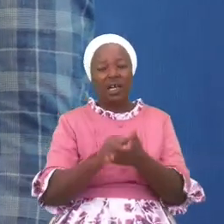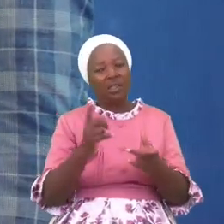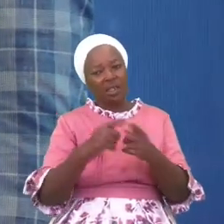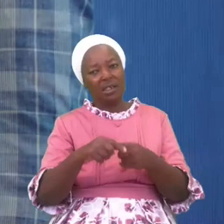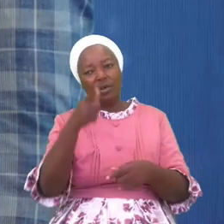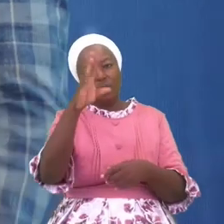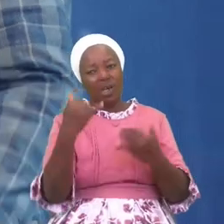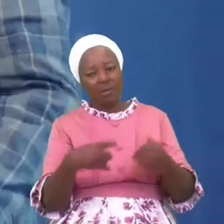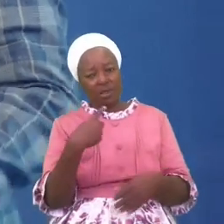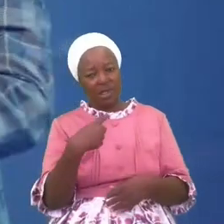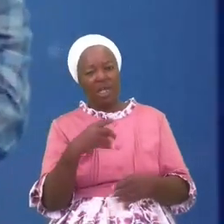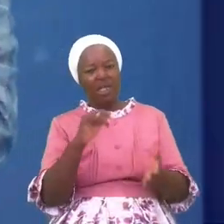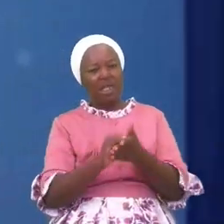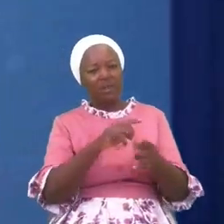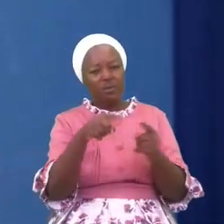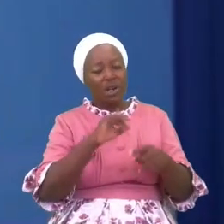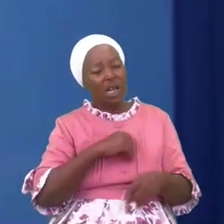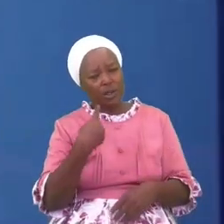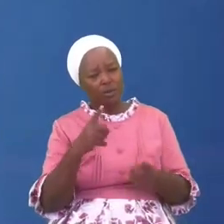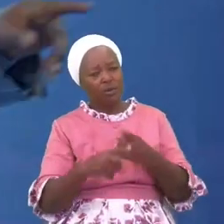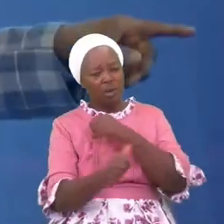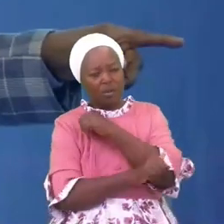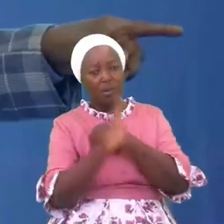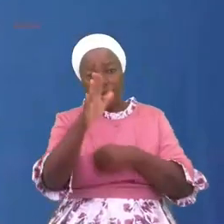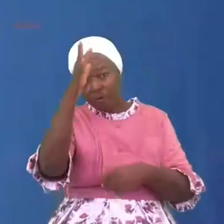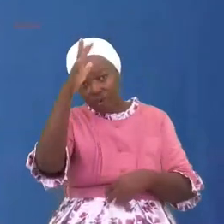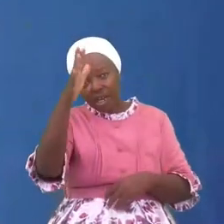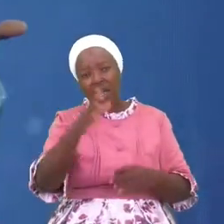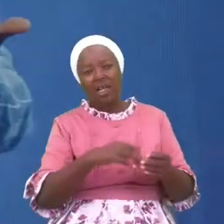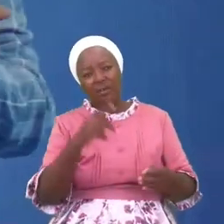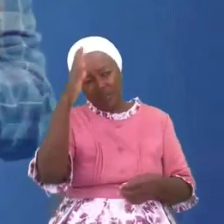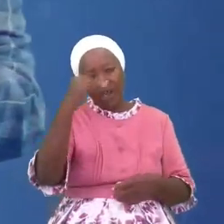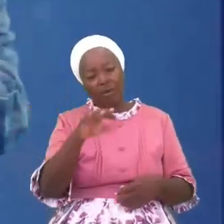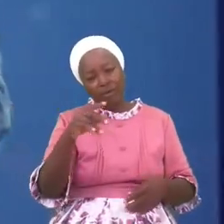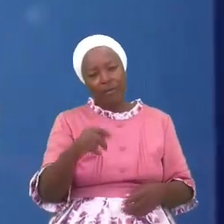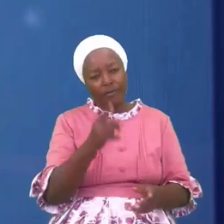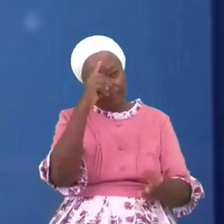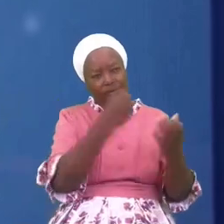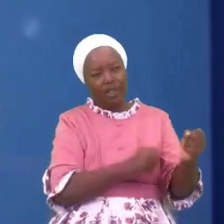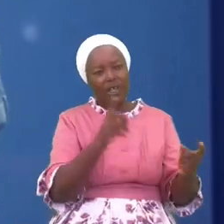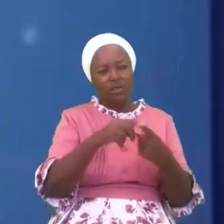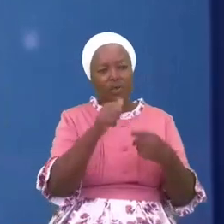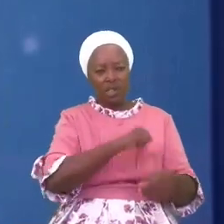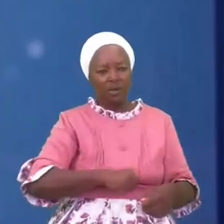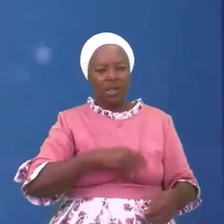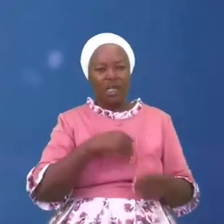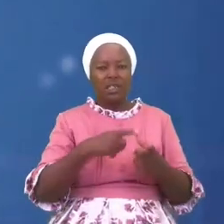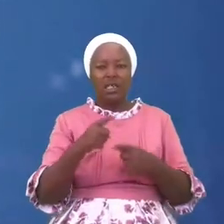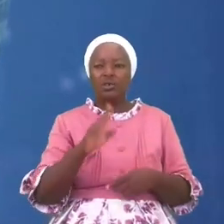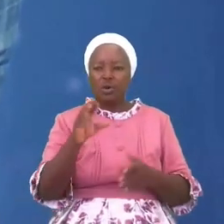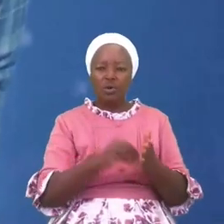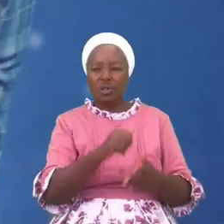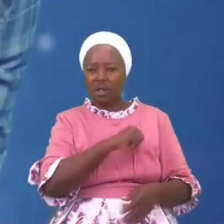father, you're the father of faith, to the circumcision and to the uncircumcision, he believed. He believed. The